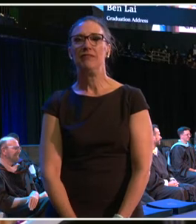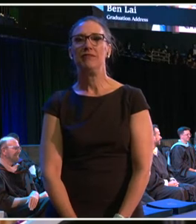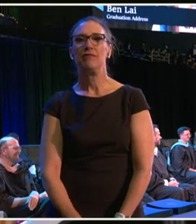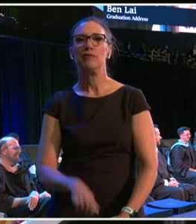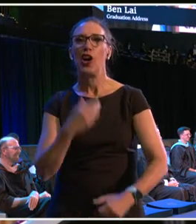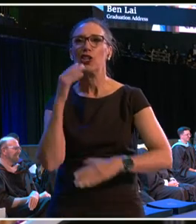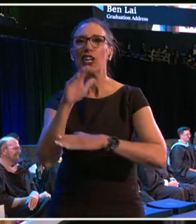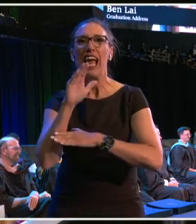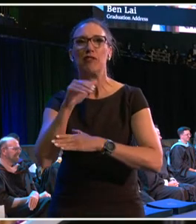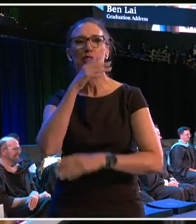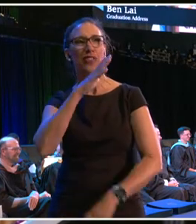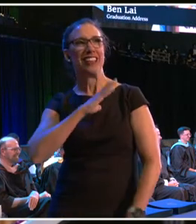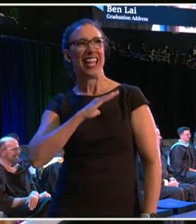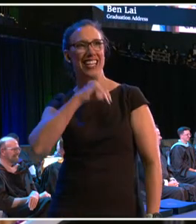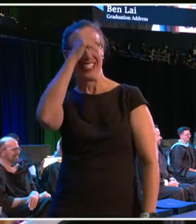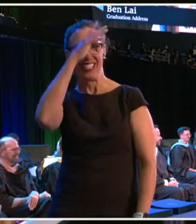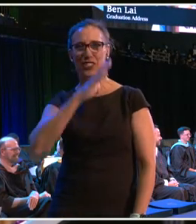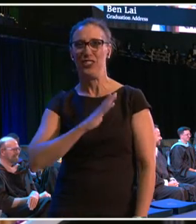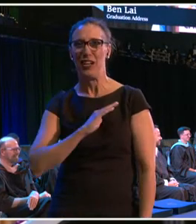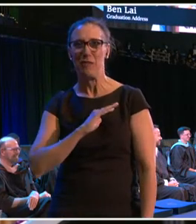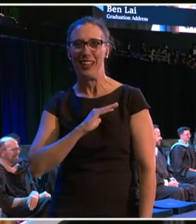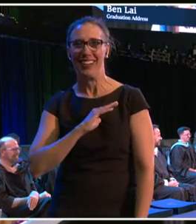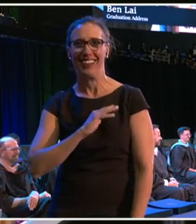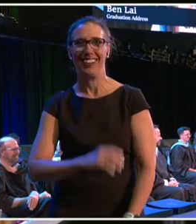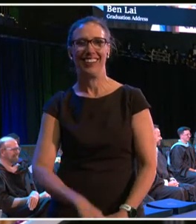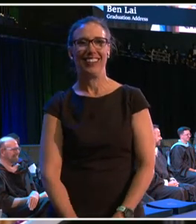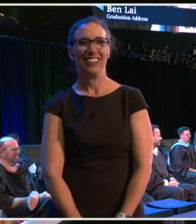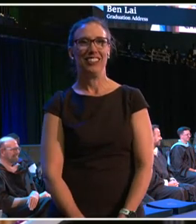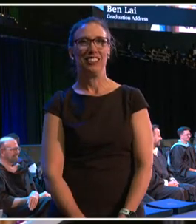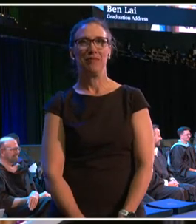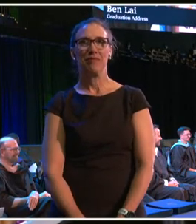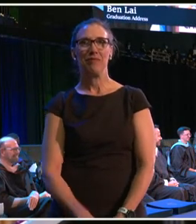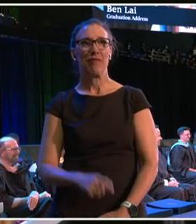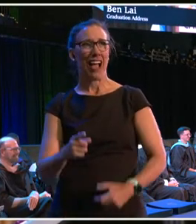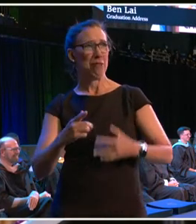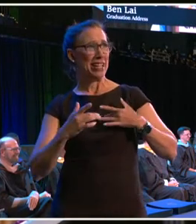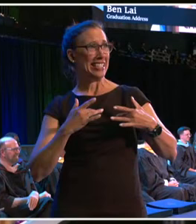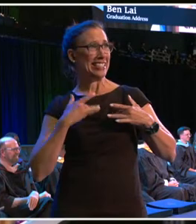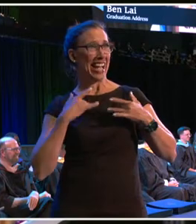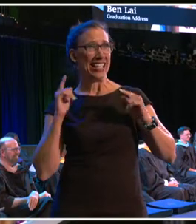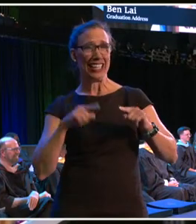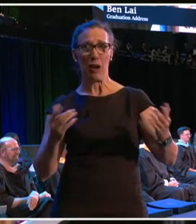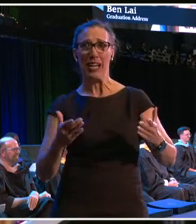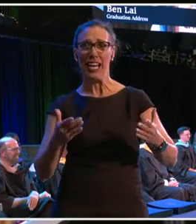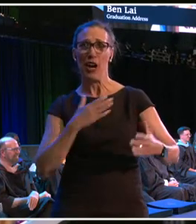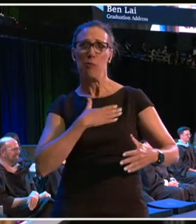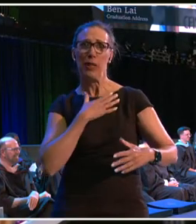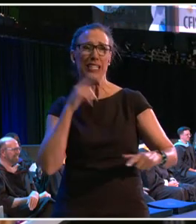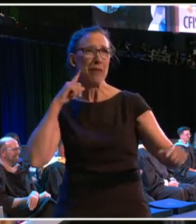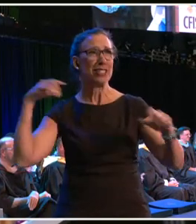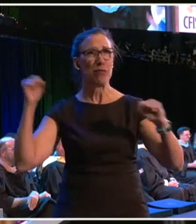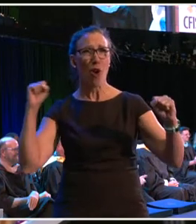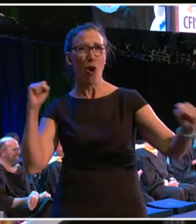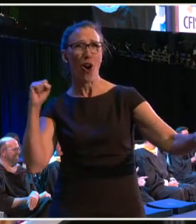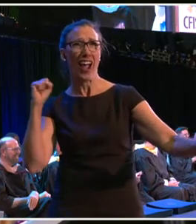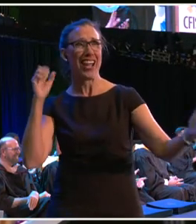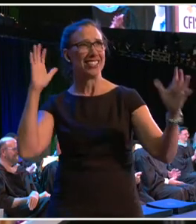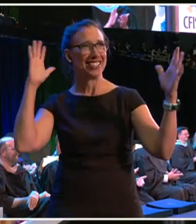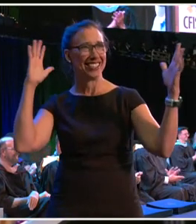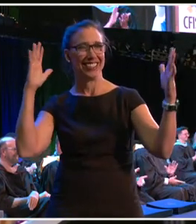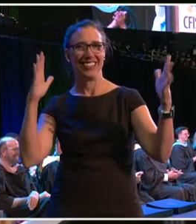Good afternoon, ladies and gentlemen. If you're excited to be here, please make some noise.